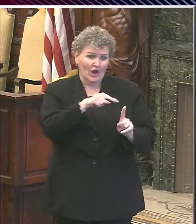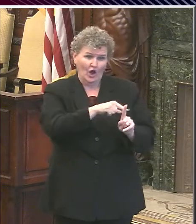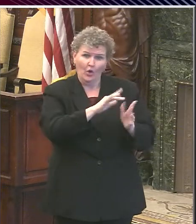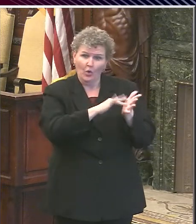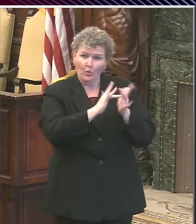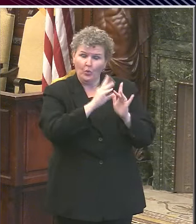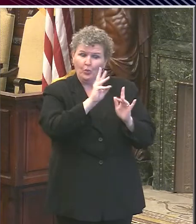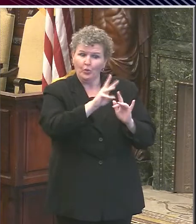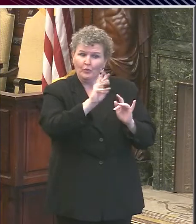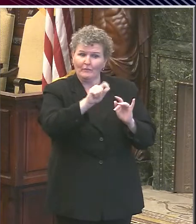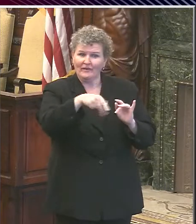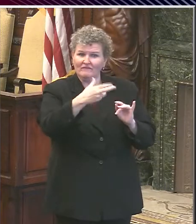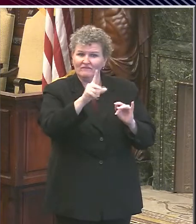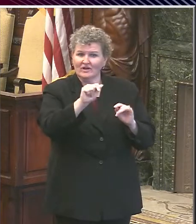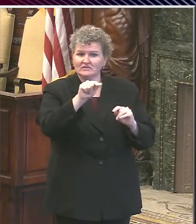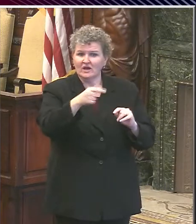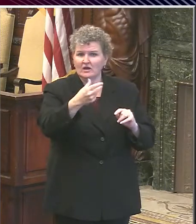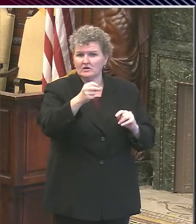www.phila.gov/testing. Thanks.